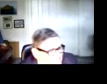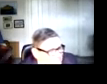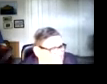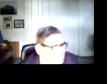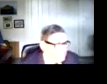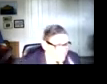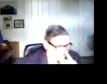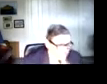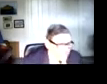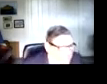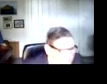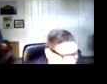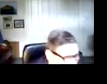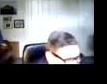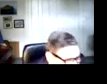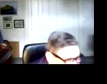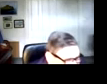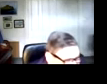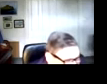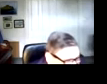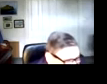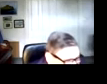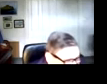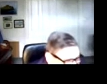Richard, could you turn it down a little bit, please?